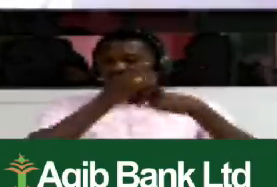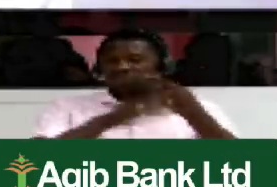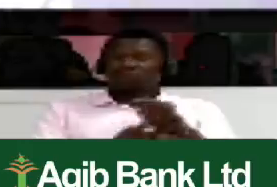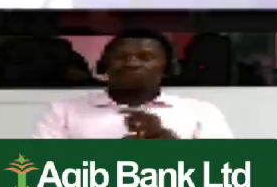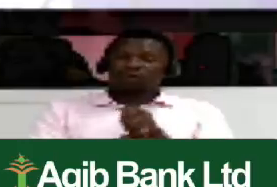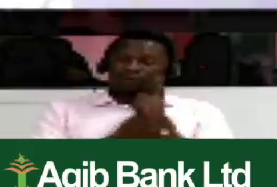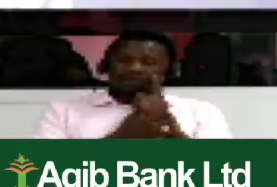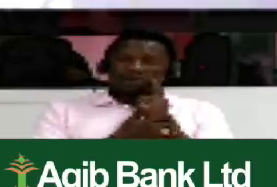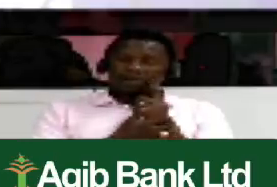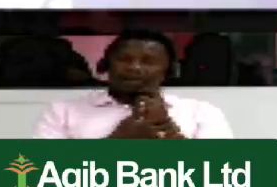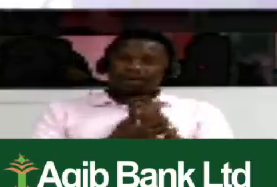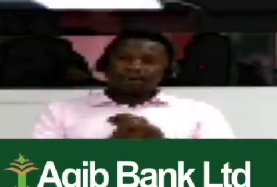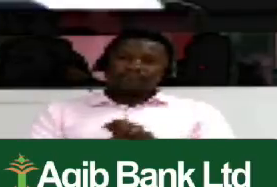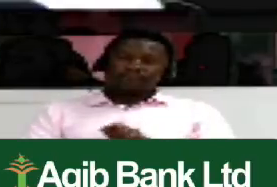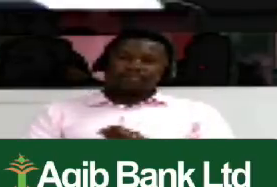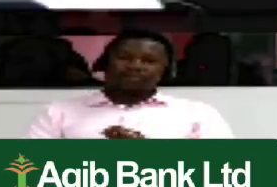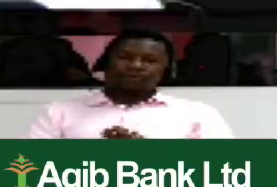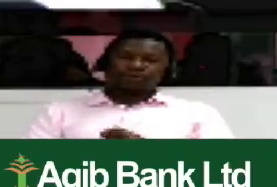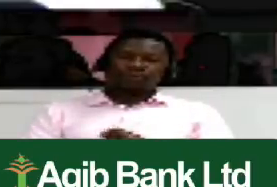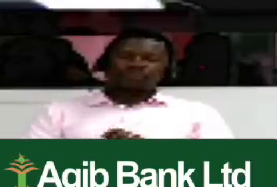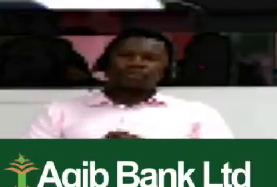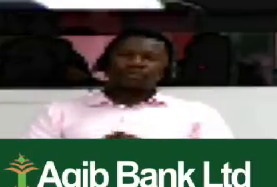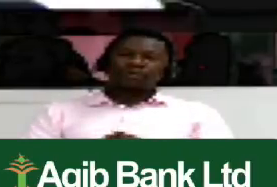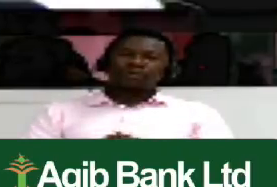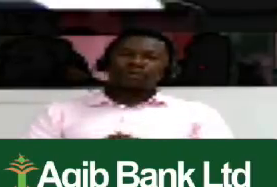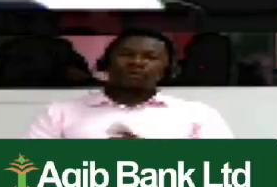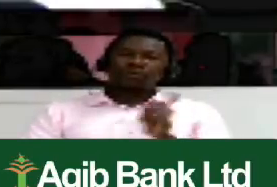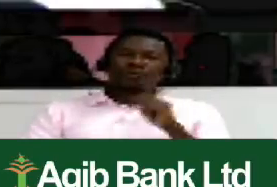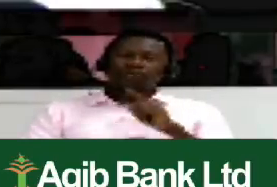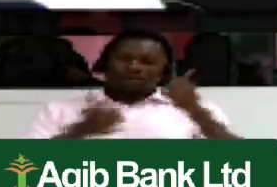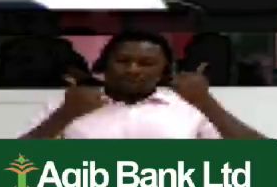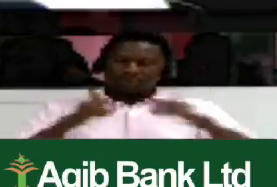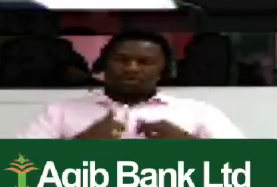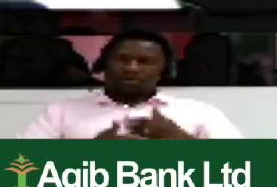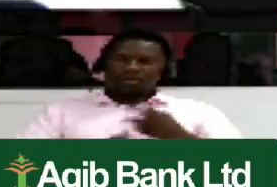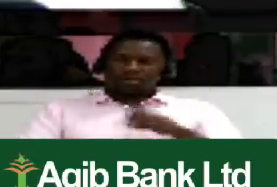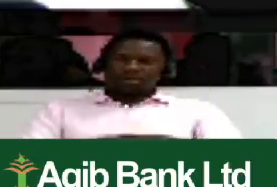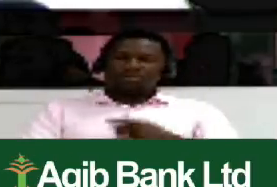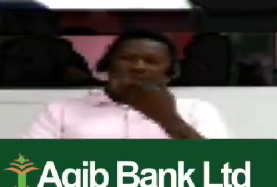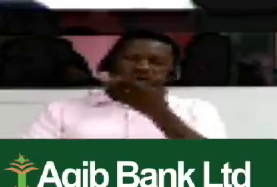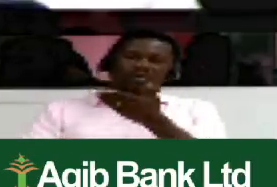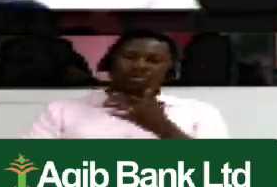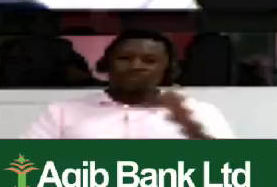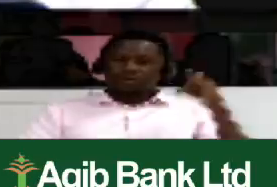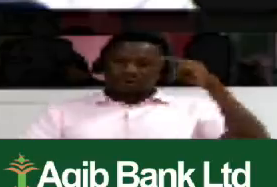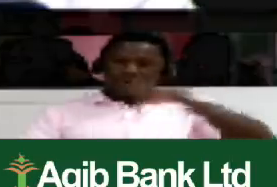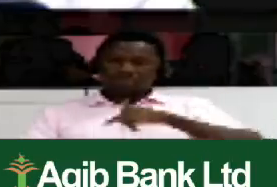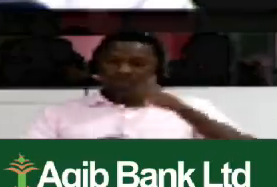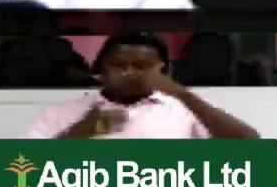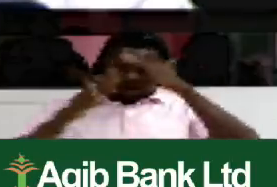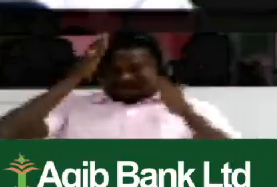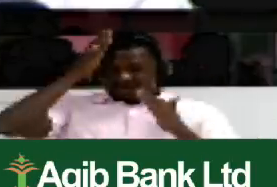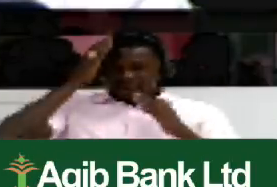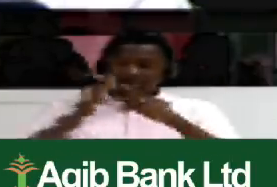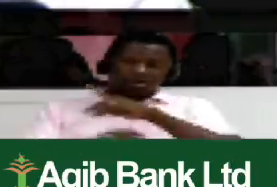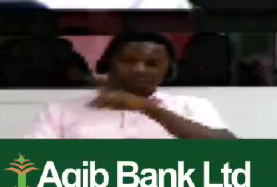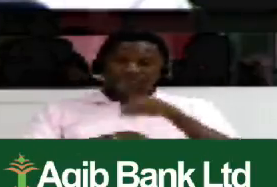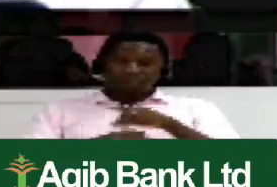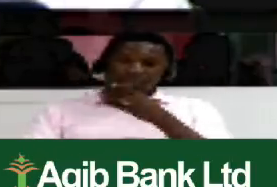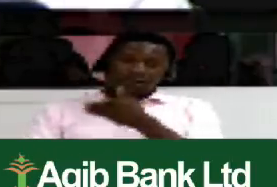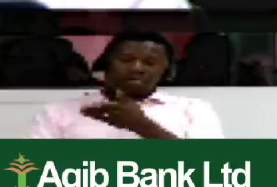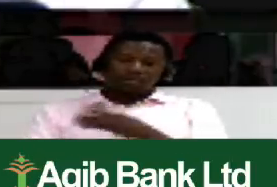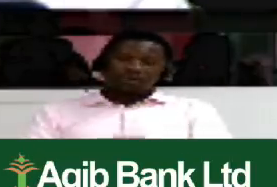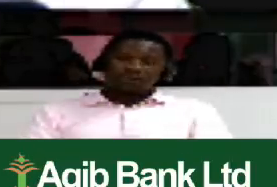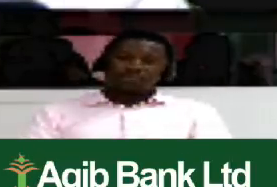What else happened while you were at Unum Barracks? So I was at Yundum Barracks.